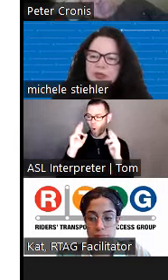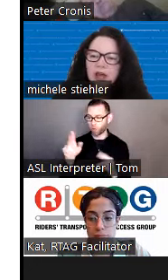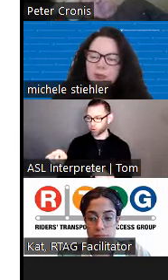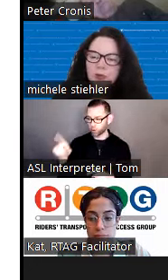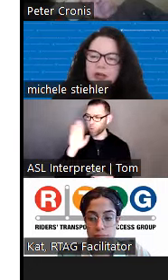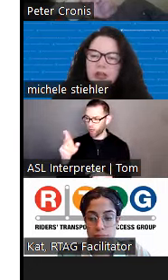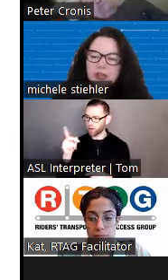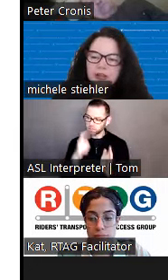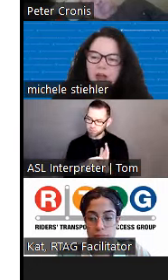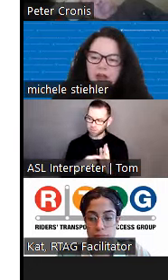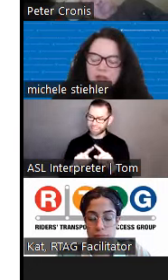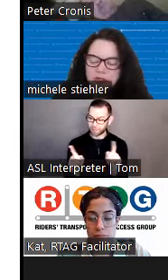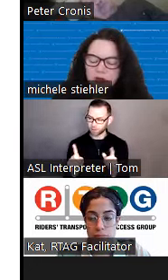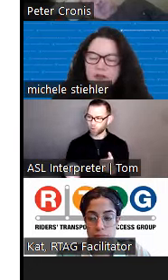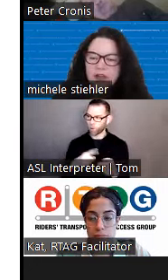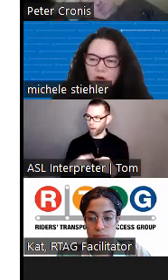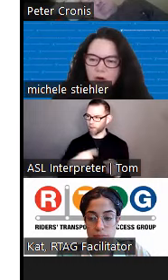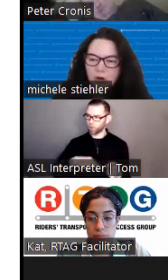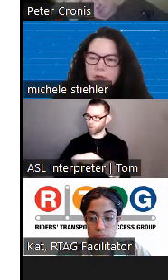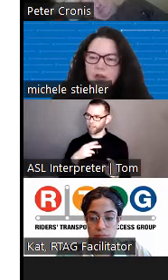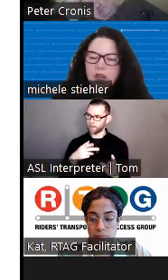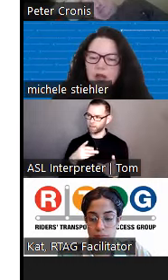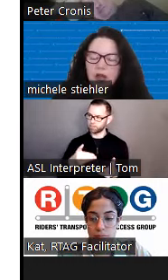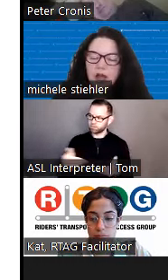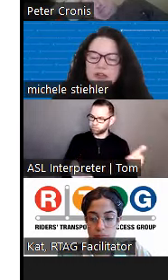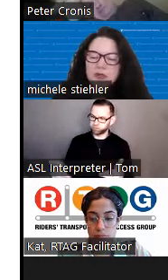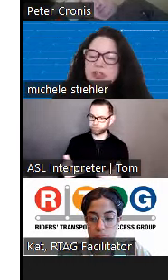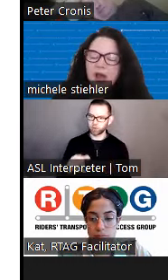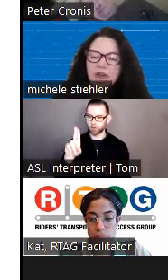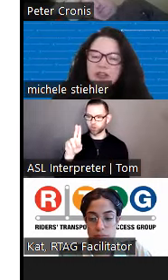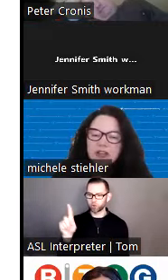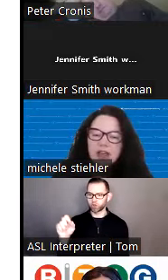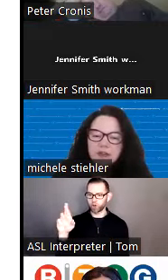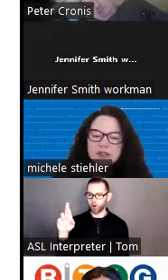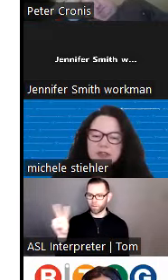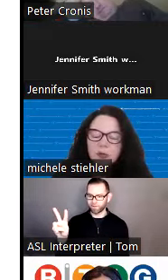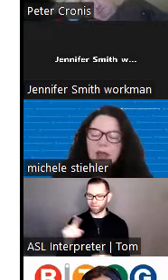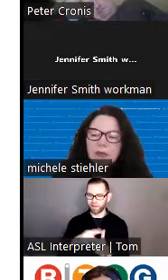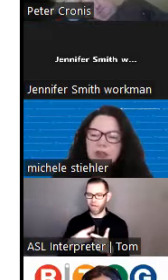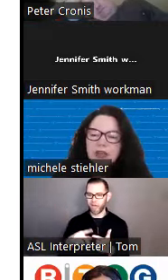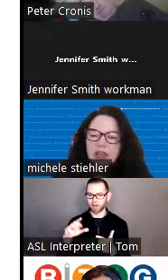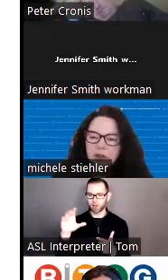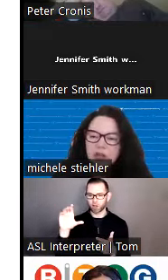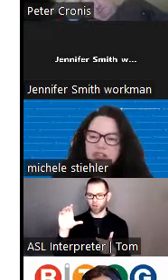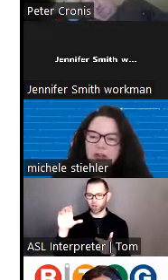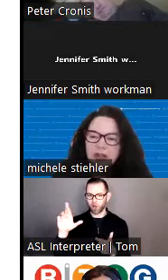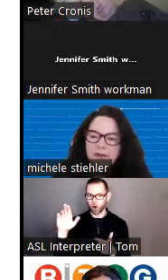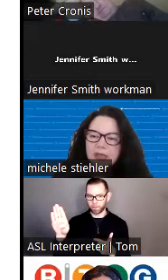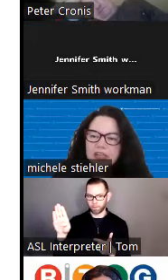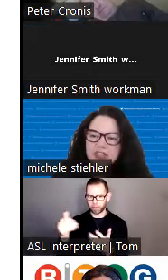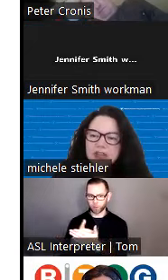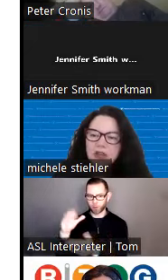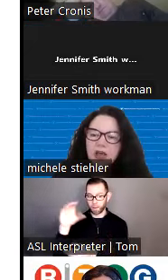as we onboard Userve and Curb. So we do have a lot of efforts underway, but if you could share